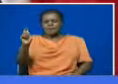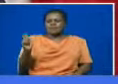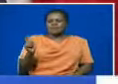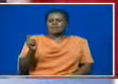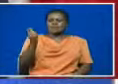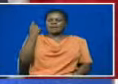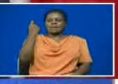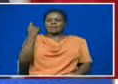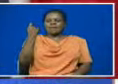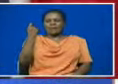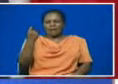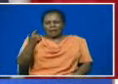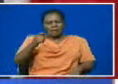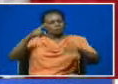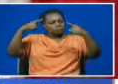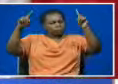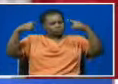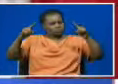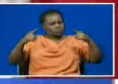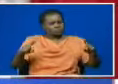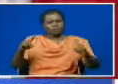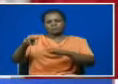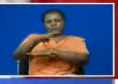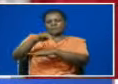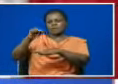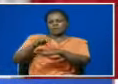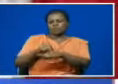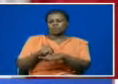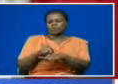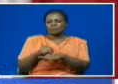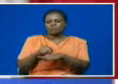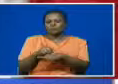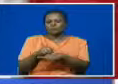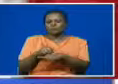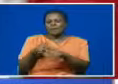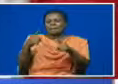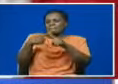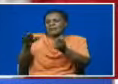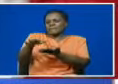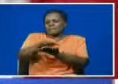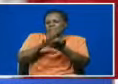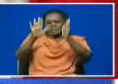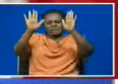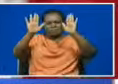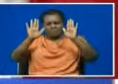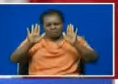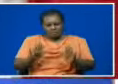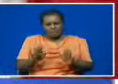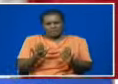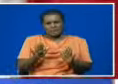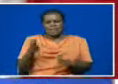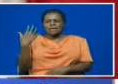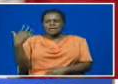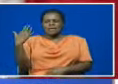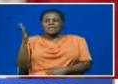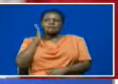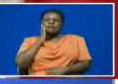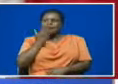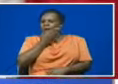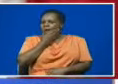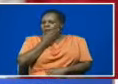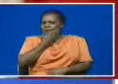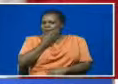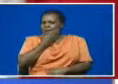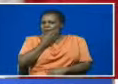be a bountiful, fruitful, and fertile nation. But fundamentally, the green band on our flag is